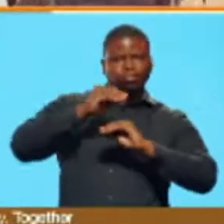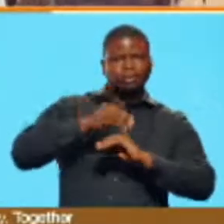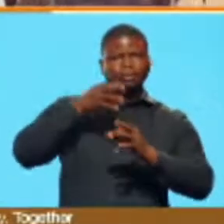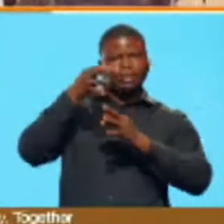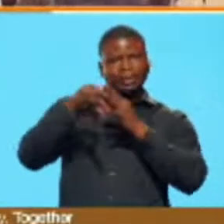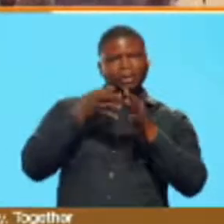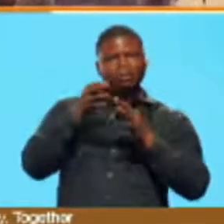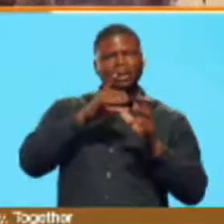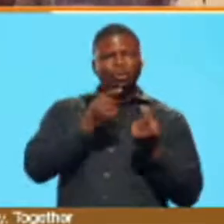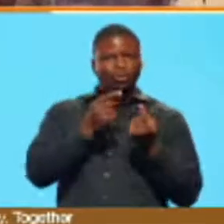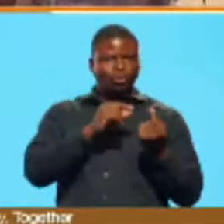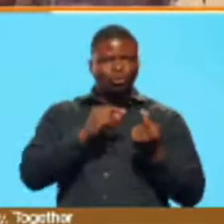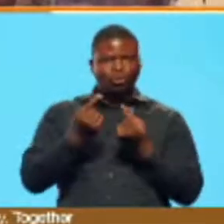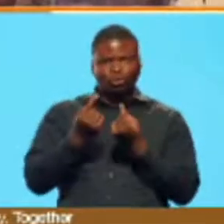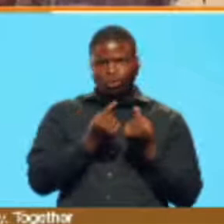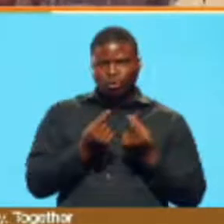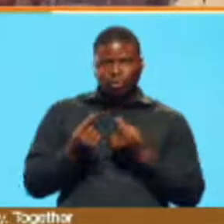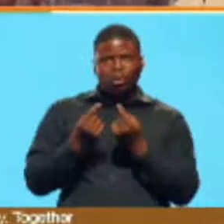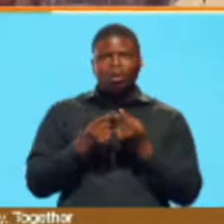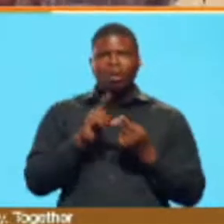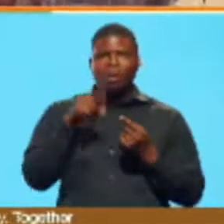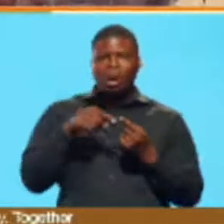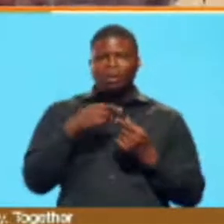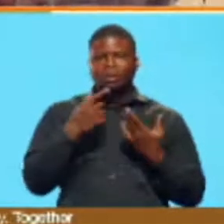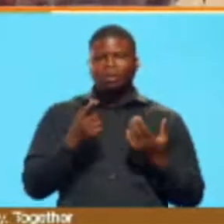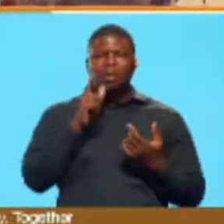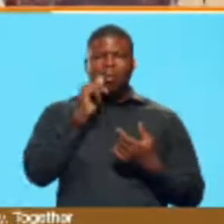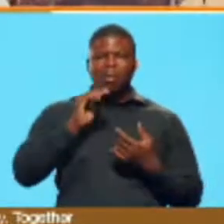practitioners how they should look at the gender